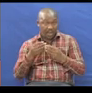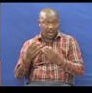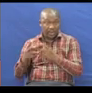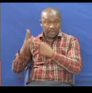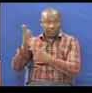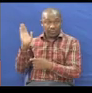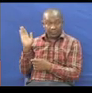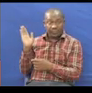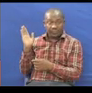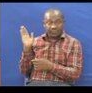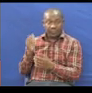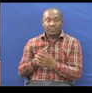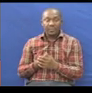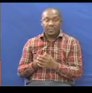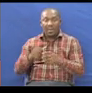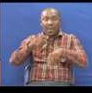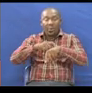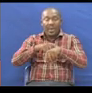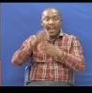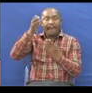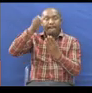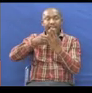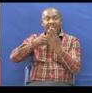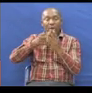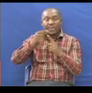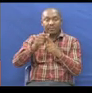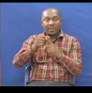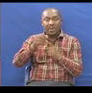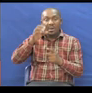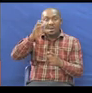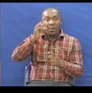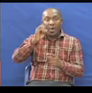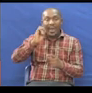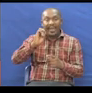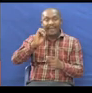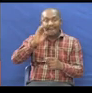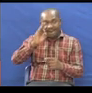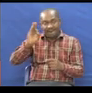can solve when the middle term, the coefficient of the middle term is negative?